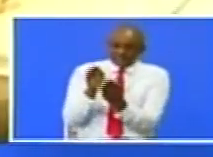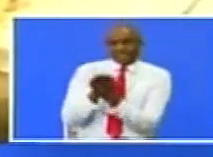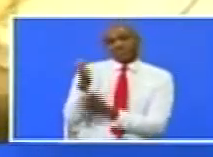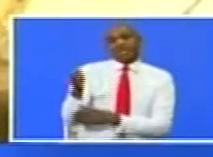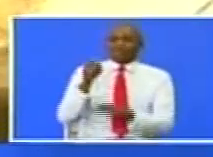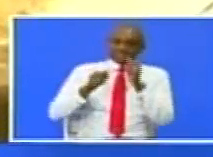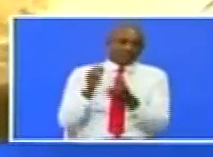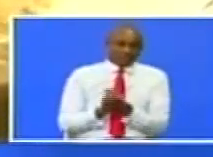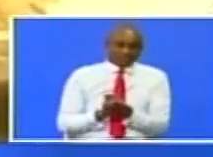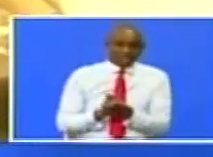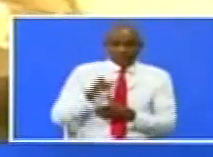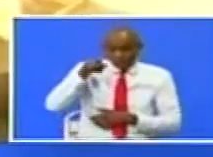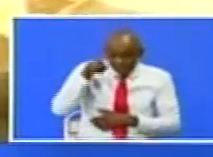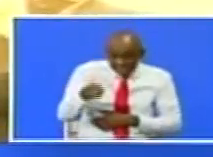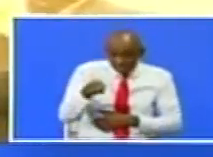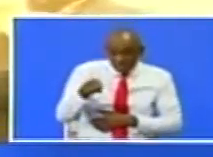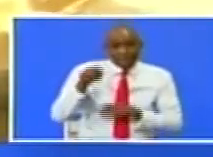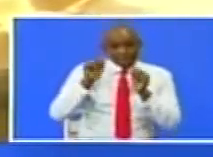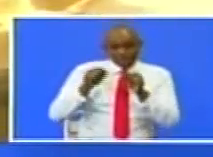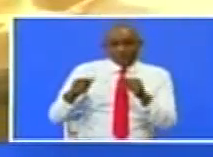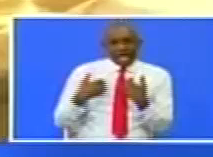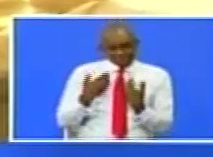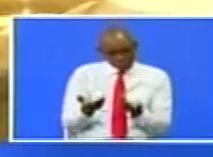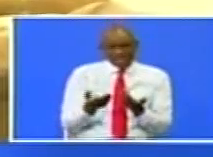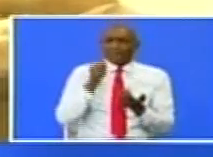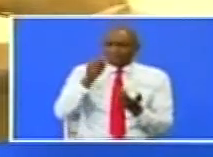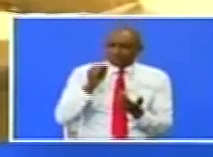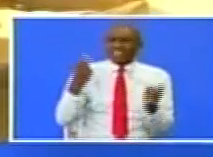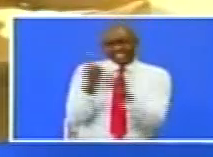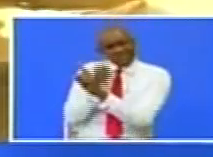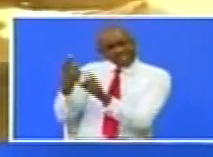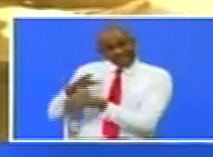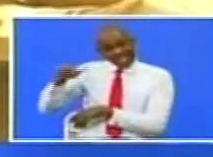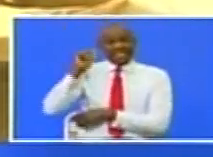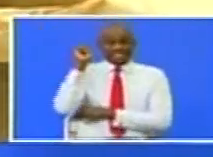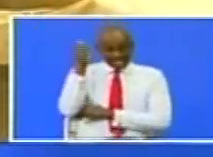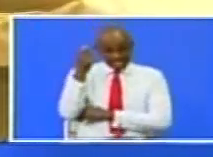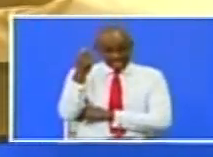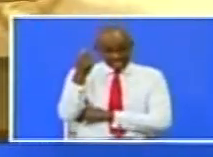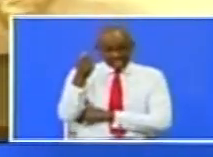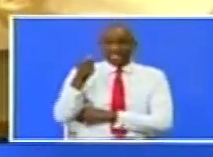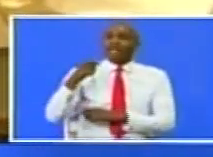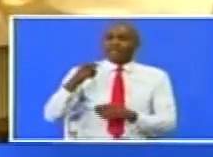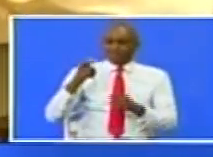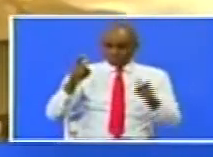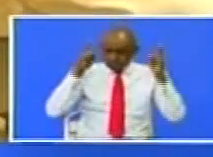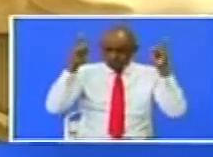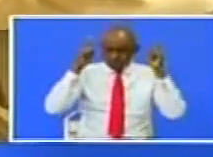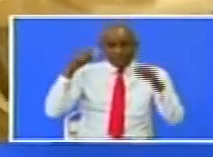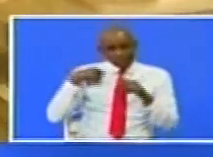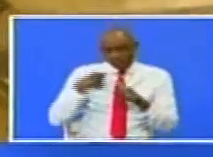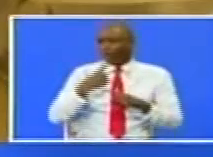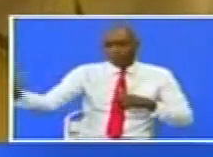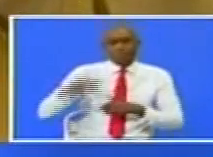If more of these solar-powered milk chilling machines are installed in most parts of the country, dairy trucks will not have to make